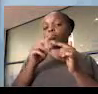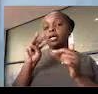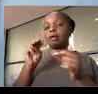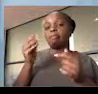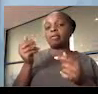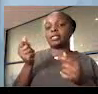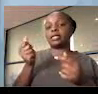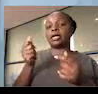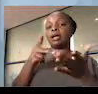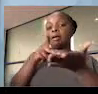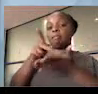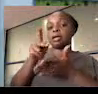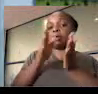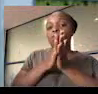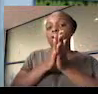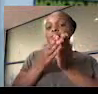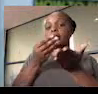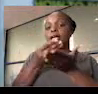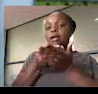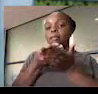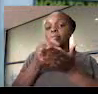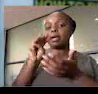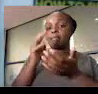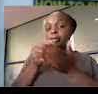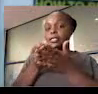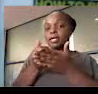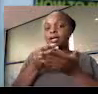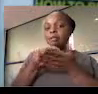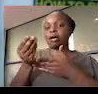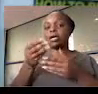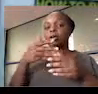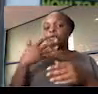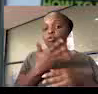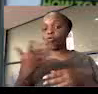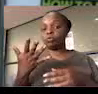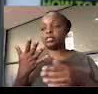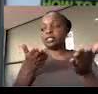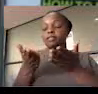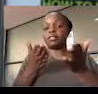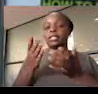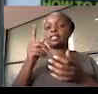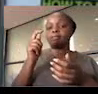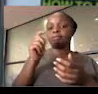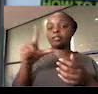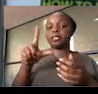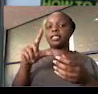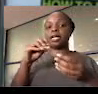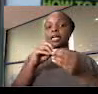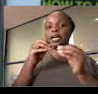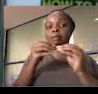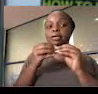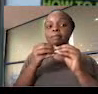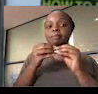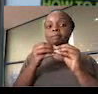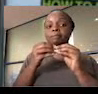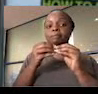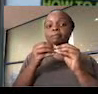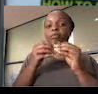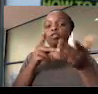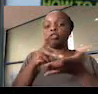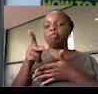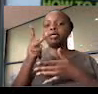give you transport all the way to where the burial is going to take place. Now, what makes this